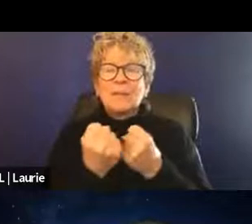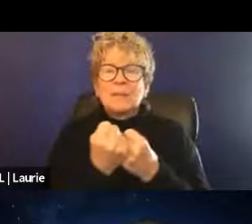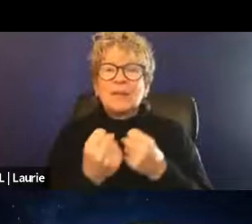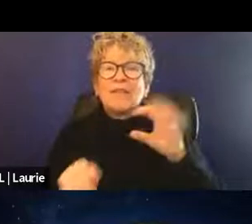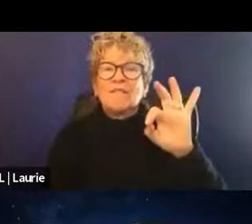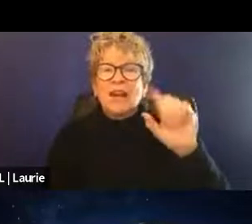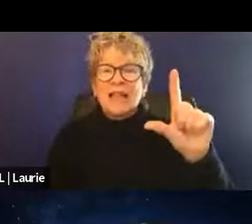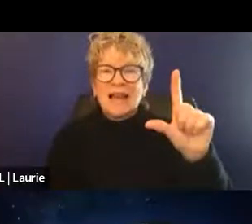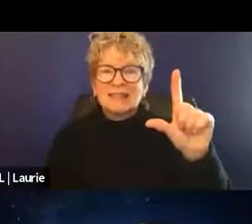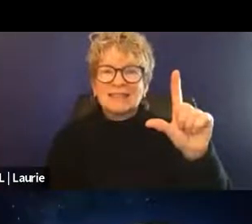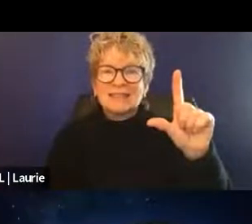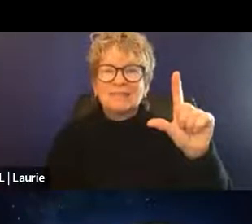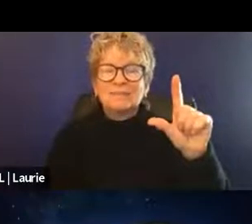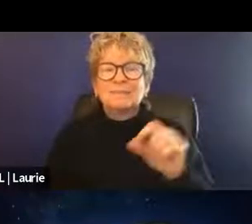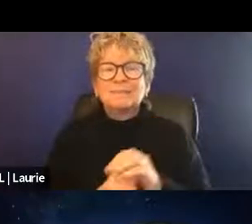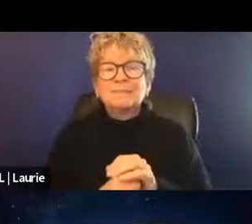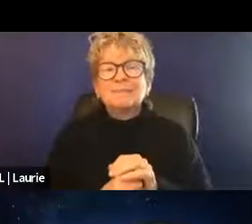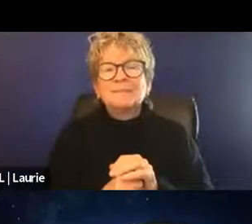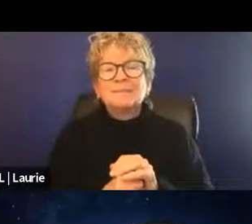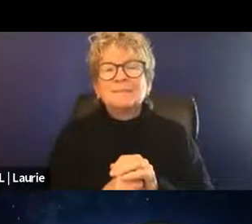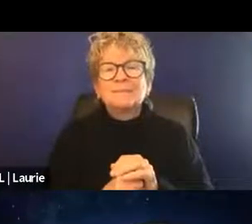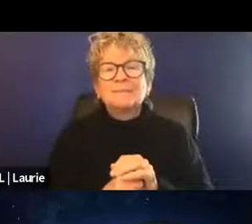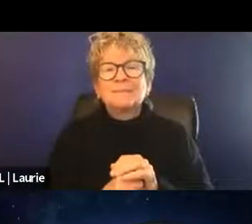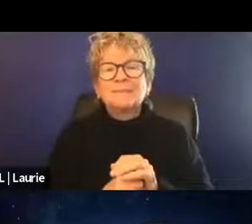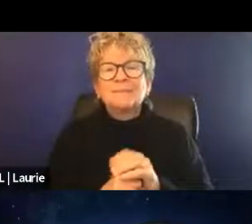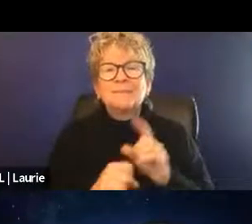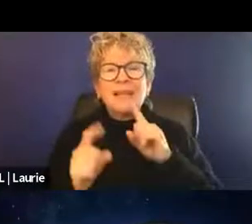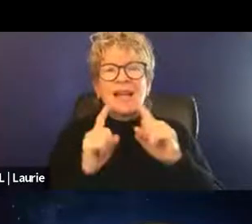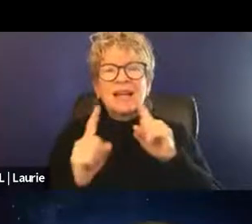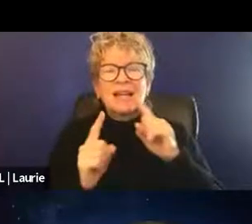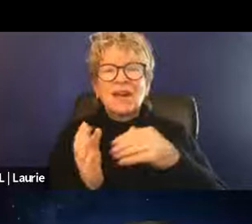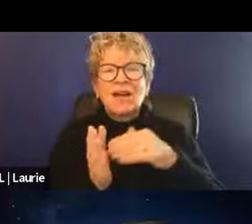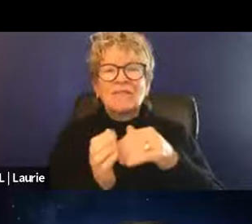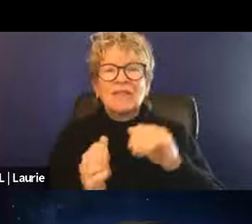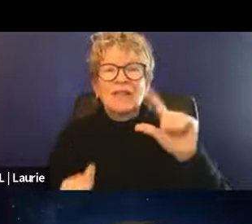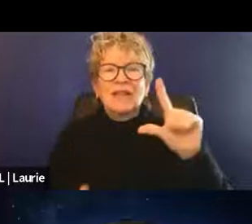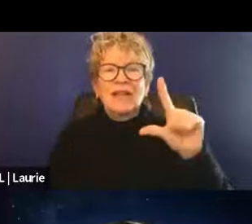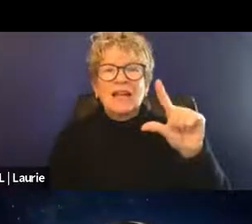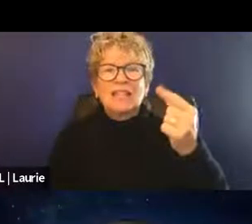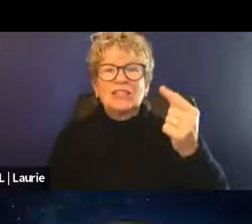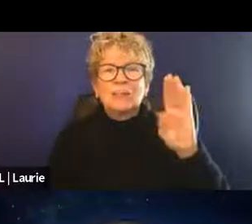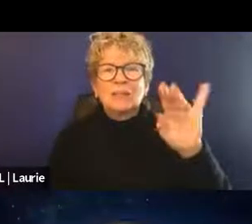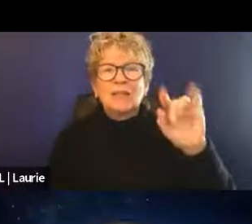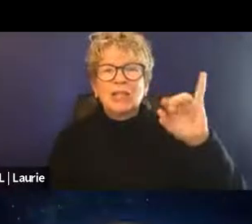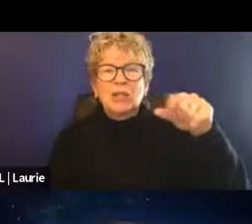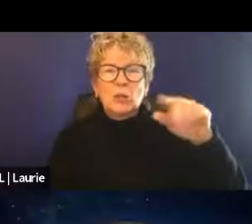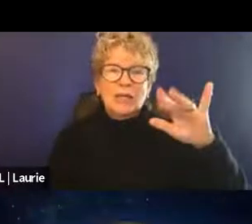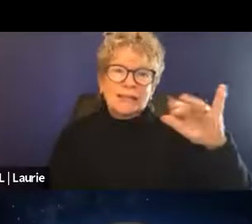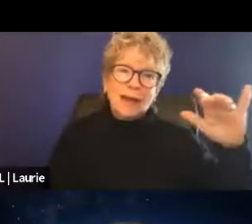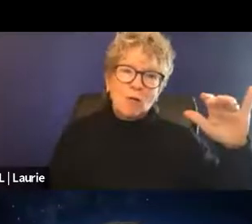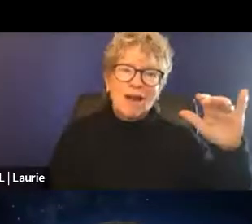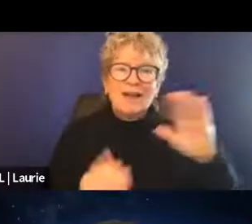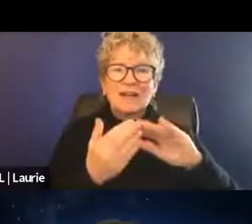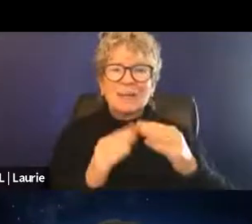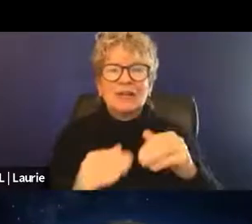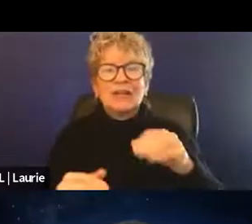basis, and I talk a lot with LGBTQ, et cetera, communities and communities of